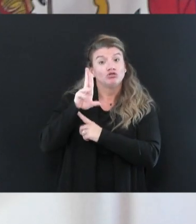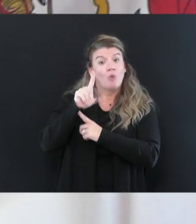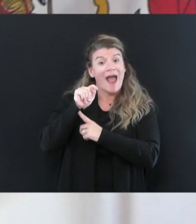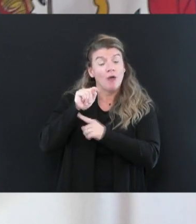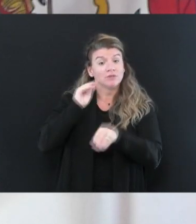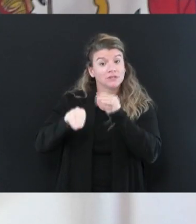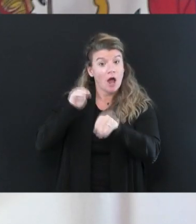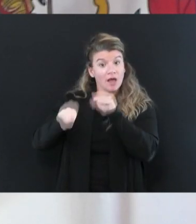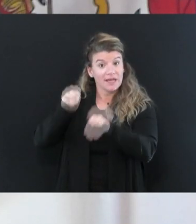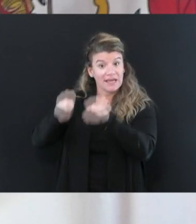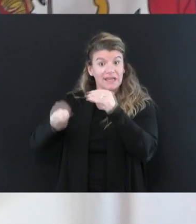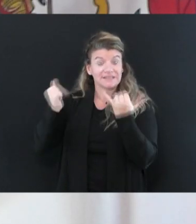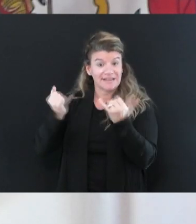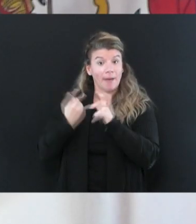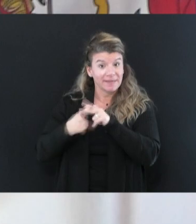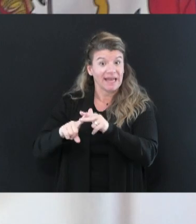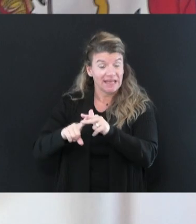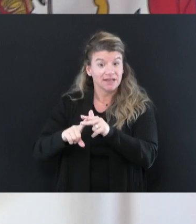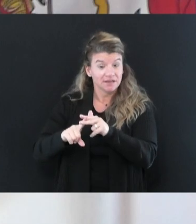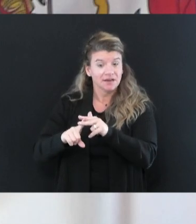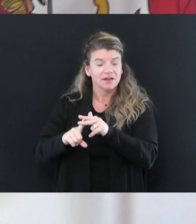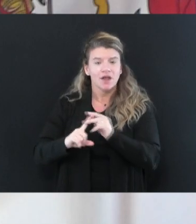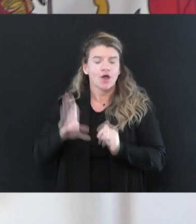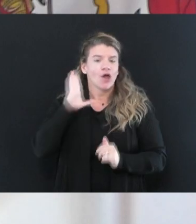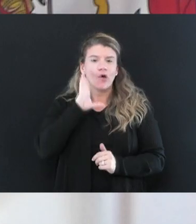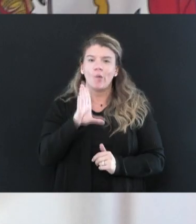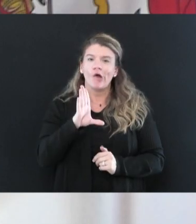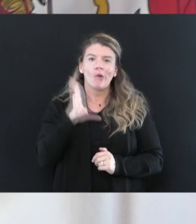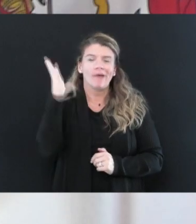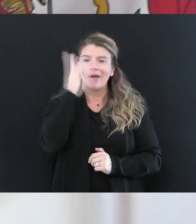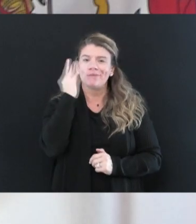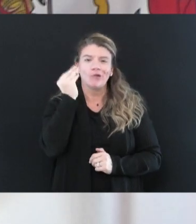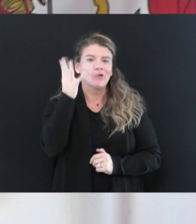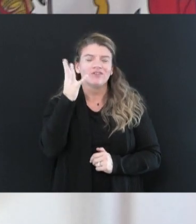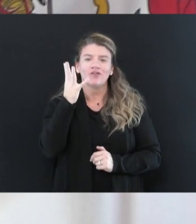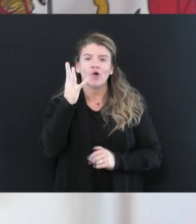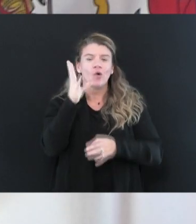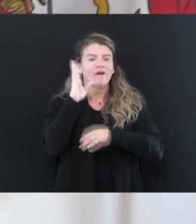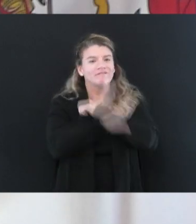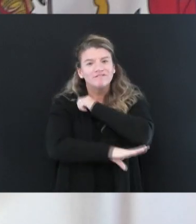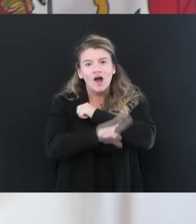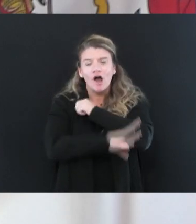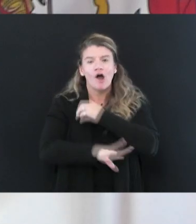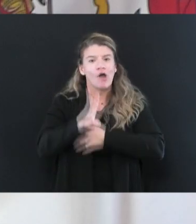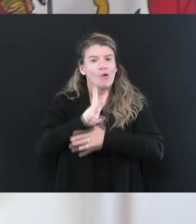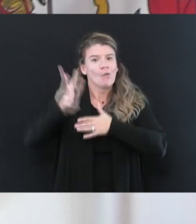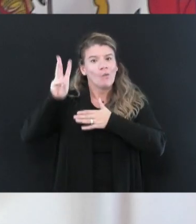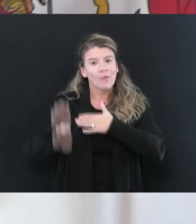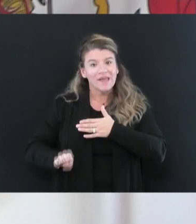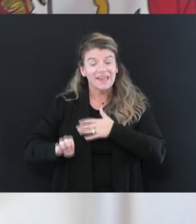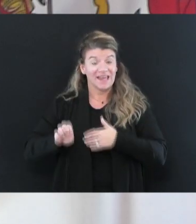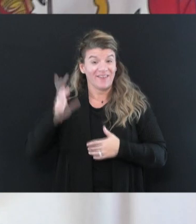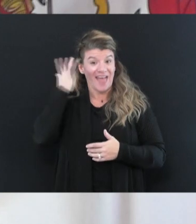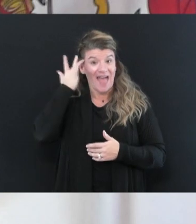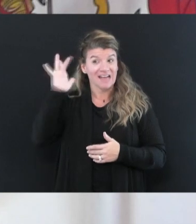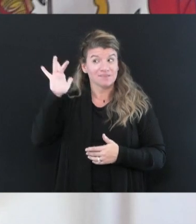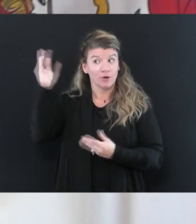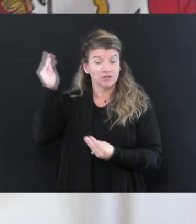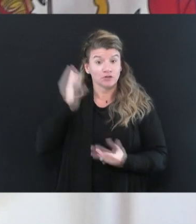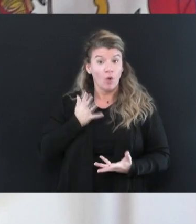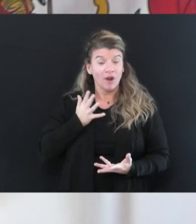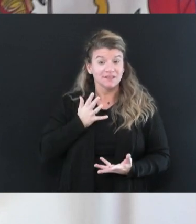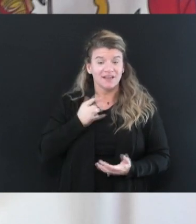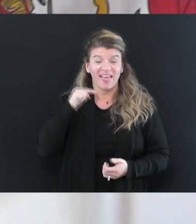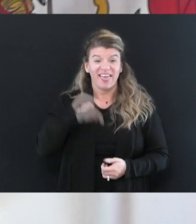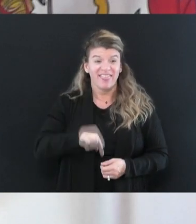beginning. It's going to be a beautiful fall weekend in West Virginia. Our experts tell us that this is one of